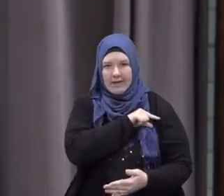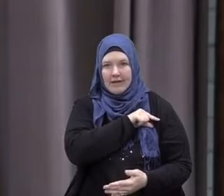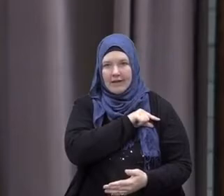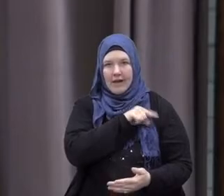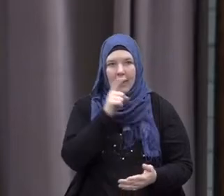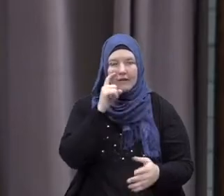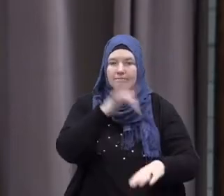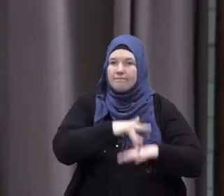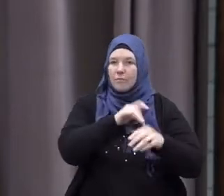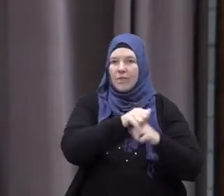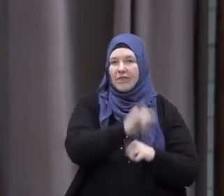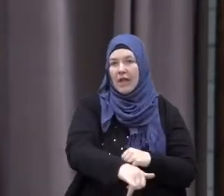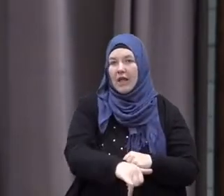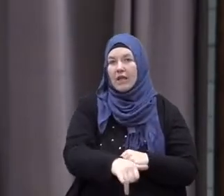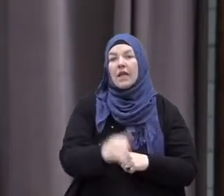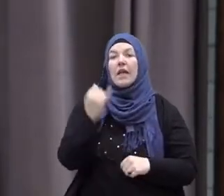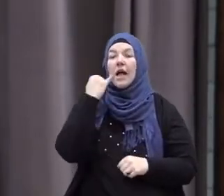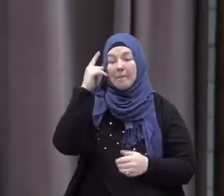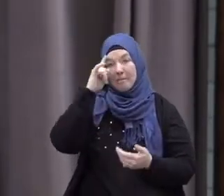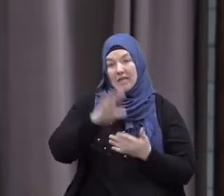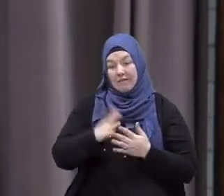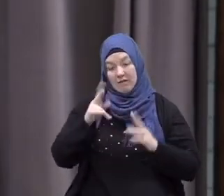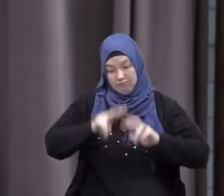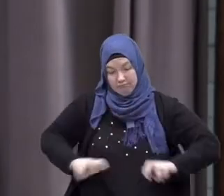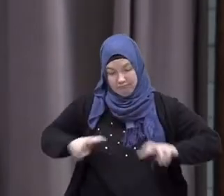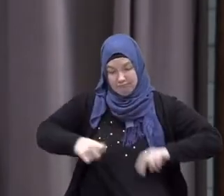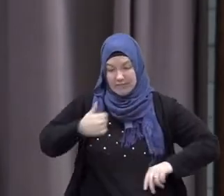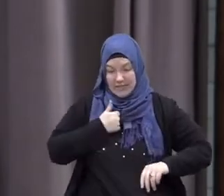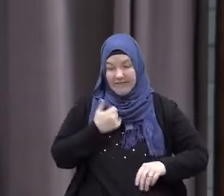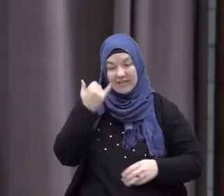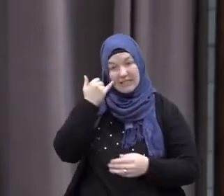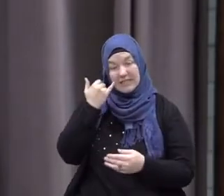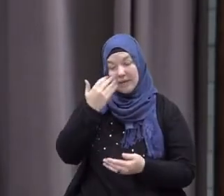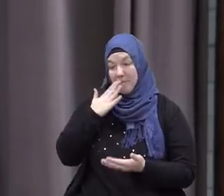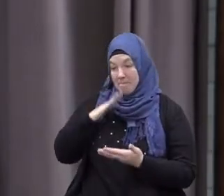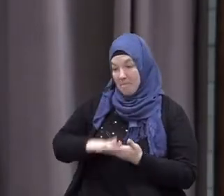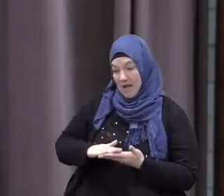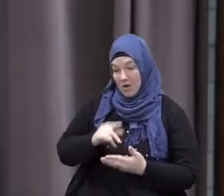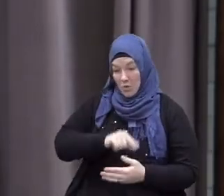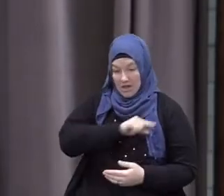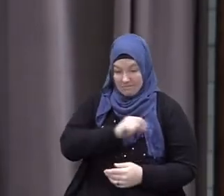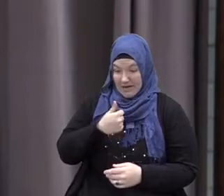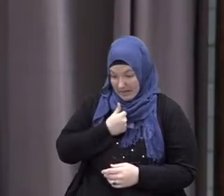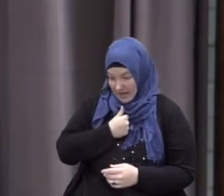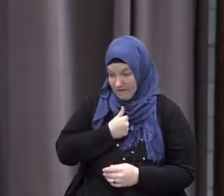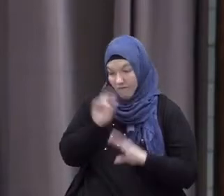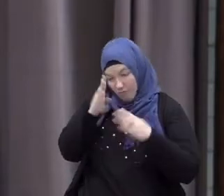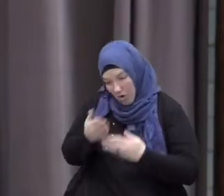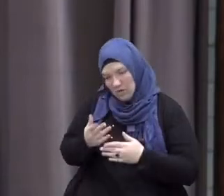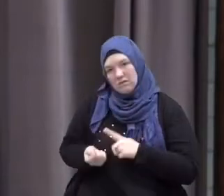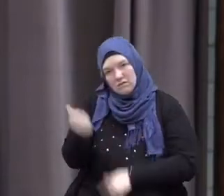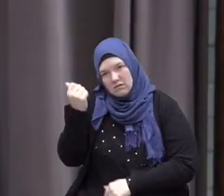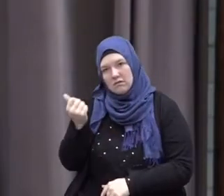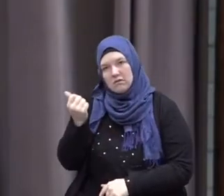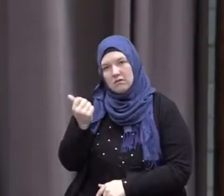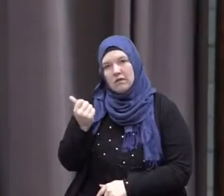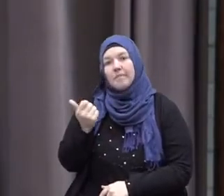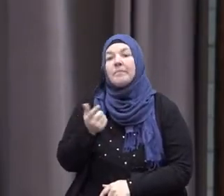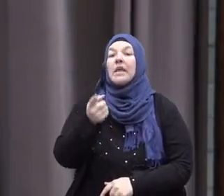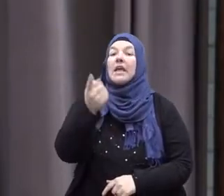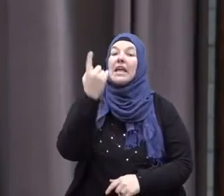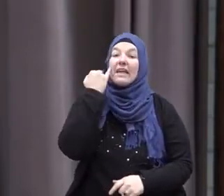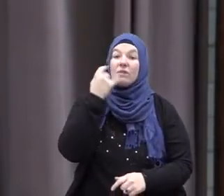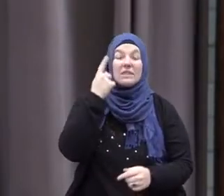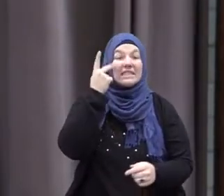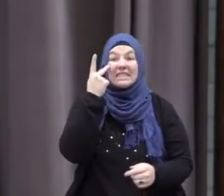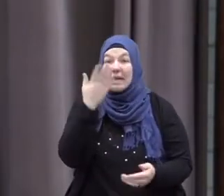of your bad ones. I believe if you see something wrong in the society, your role is not to point a